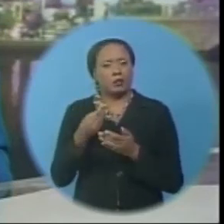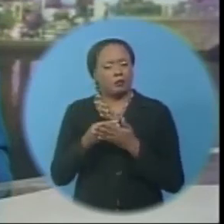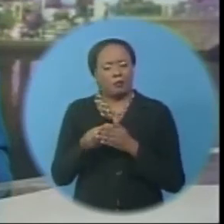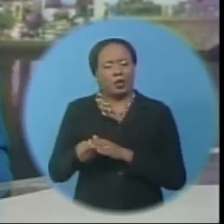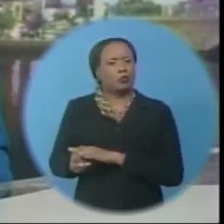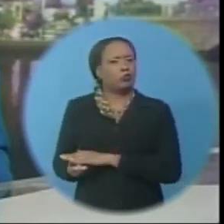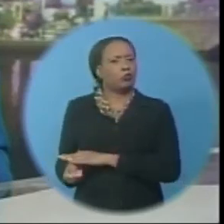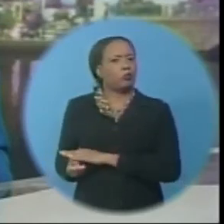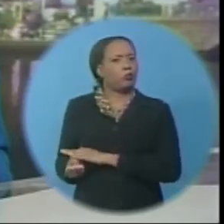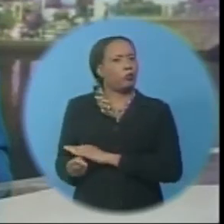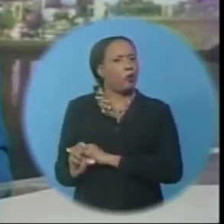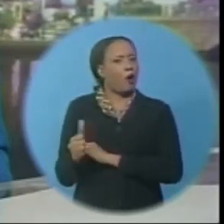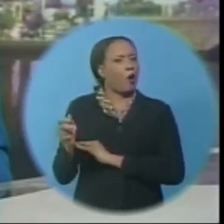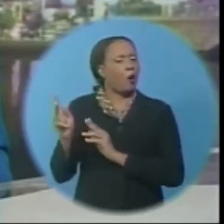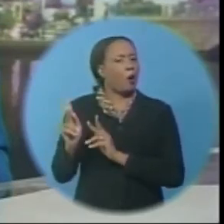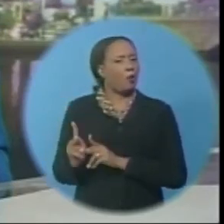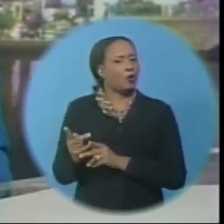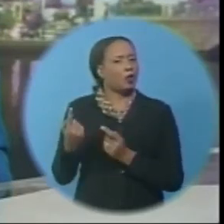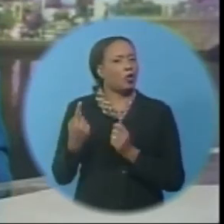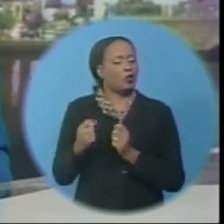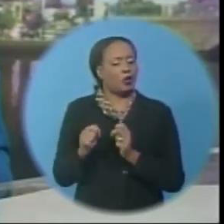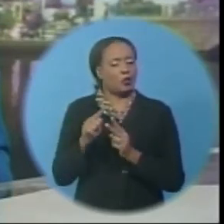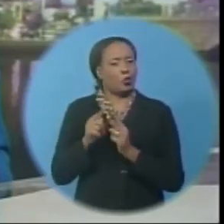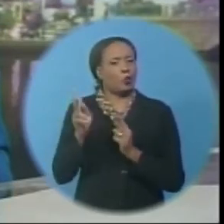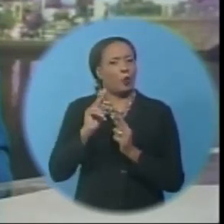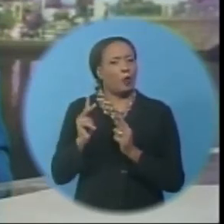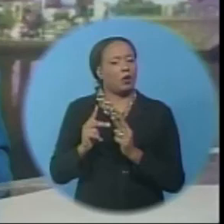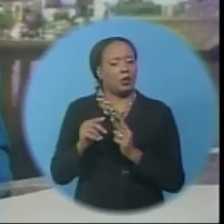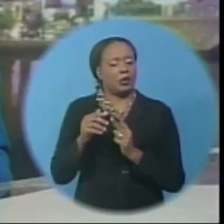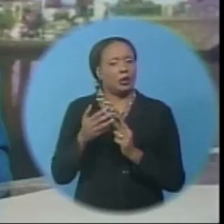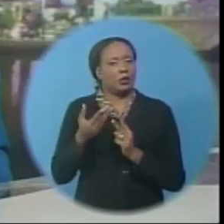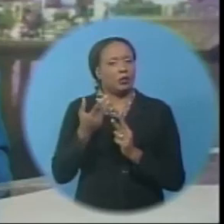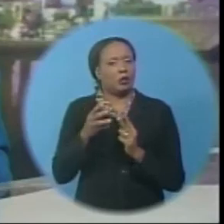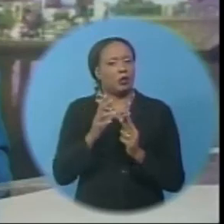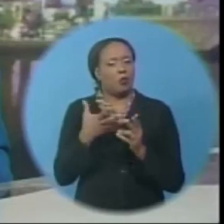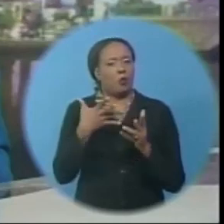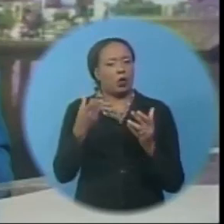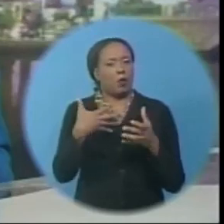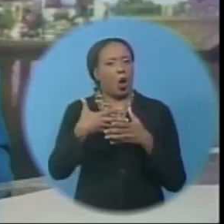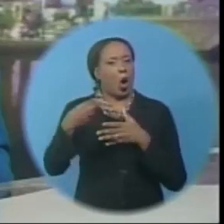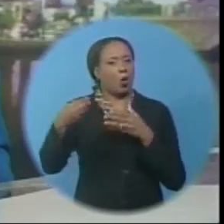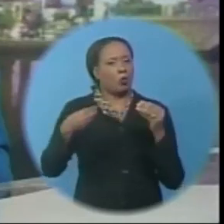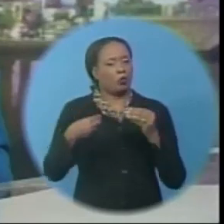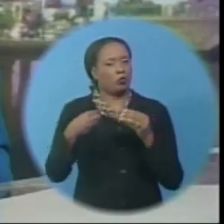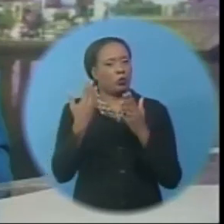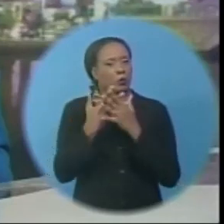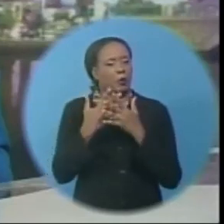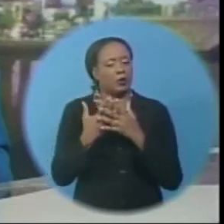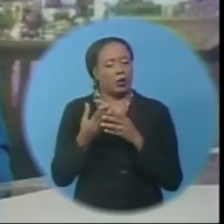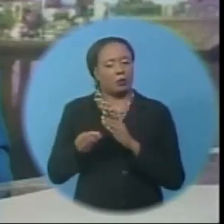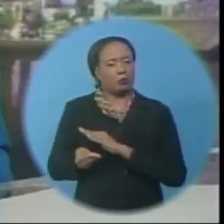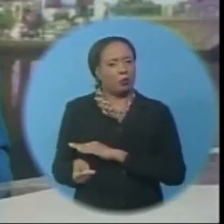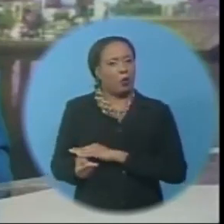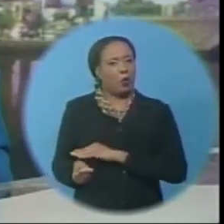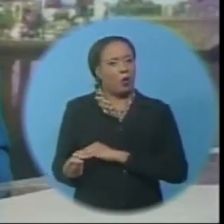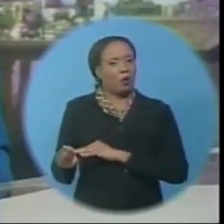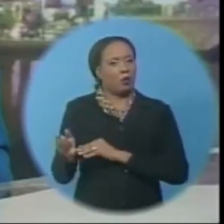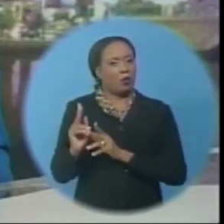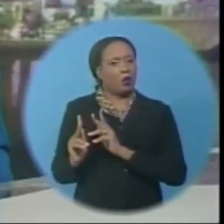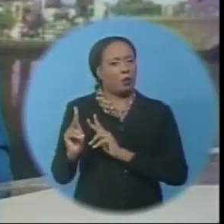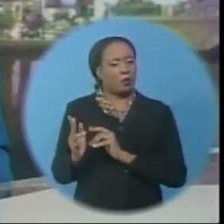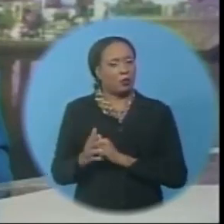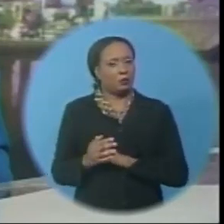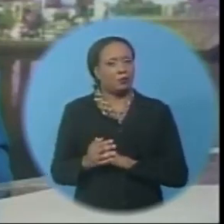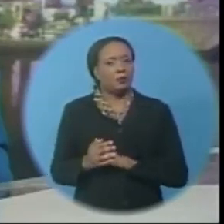Protection Division to release 2 Surinamese nationals who were arrested by the agency. Roisin Daniels and Mervyn